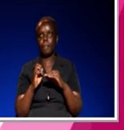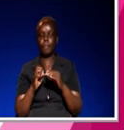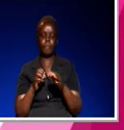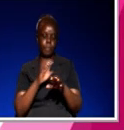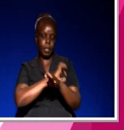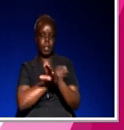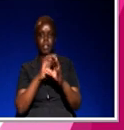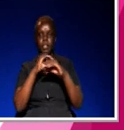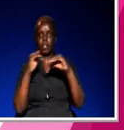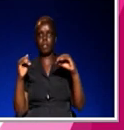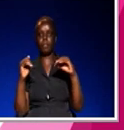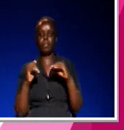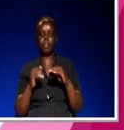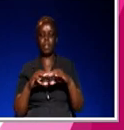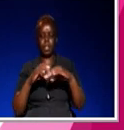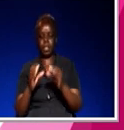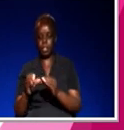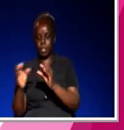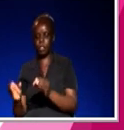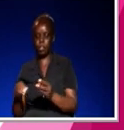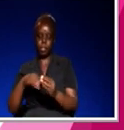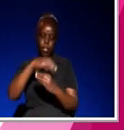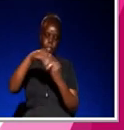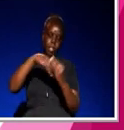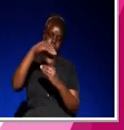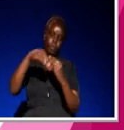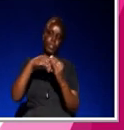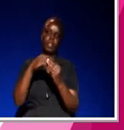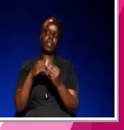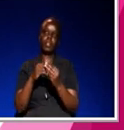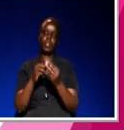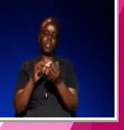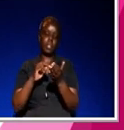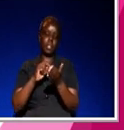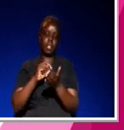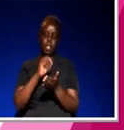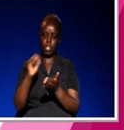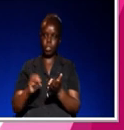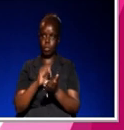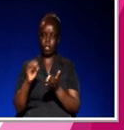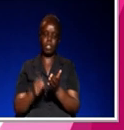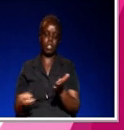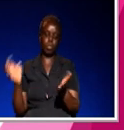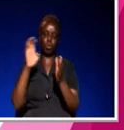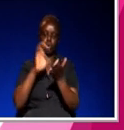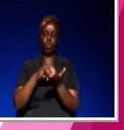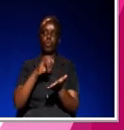Energy levels are regions surrounding the nucleus that are occupied by